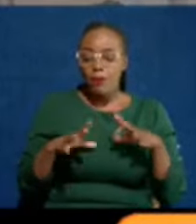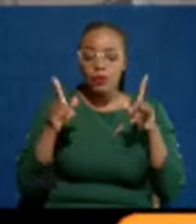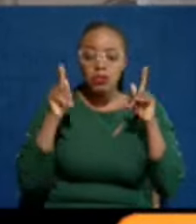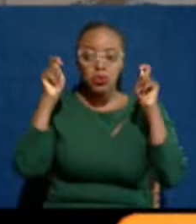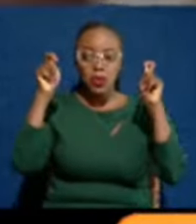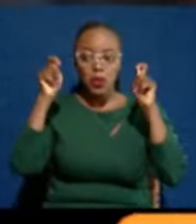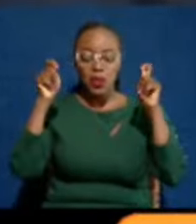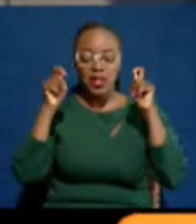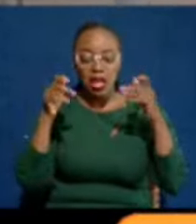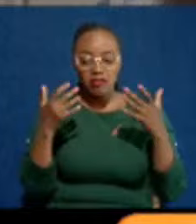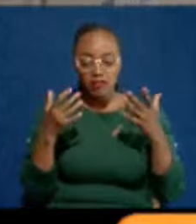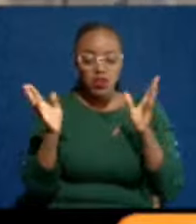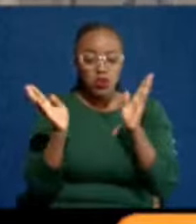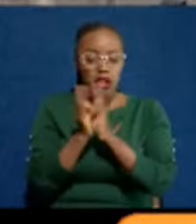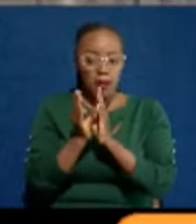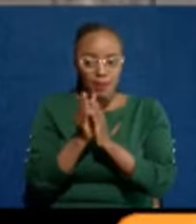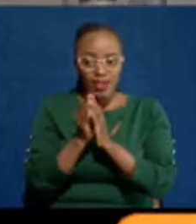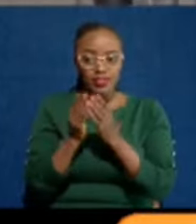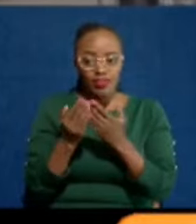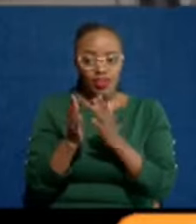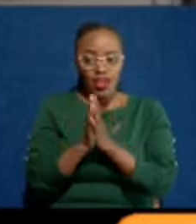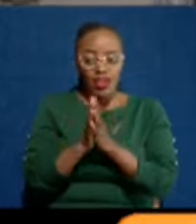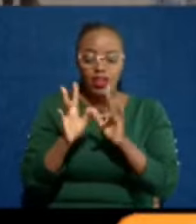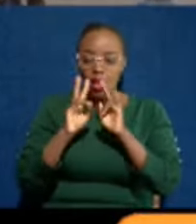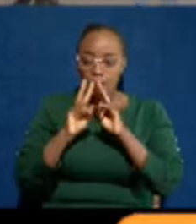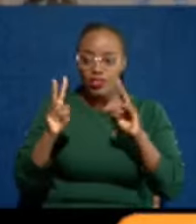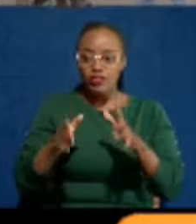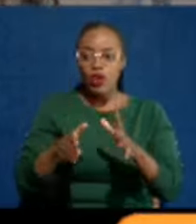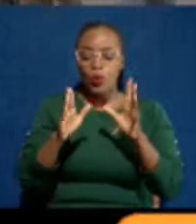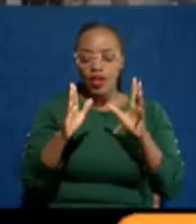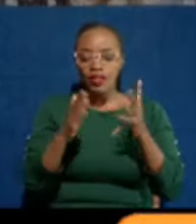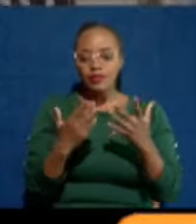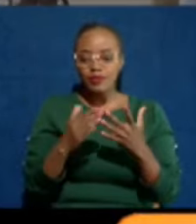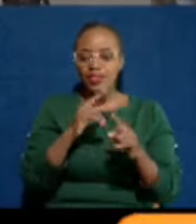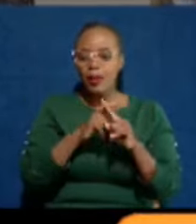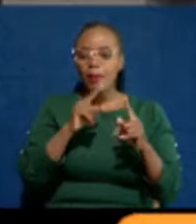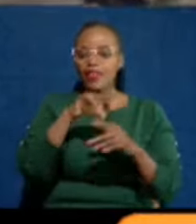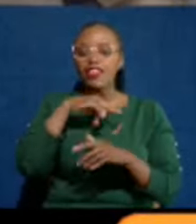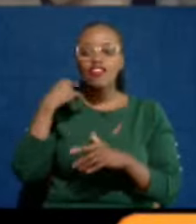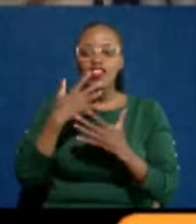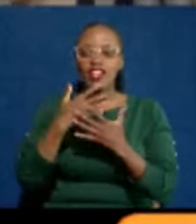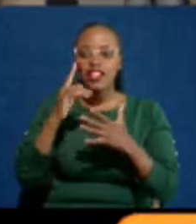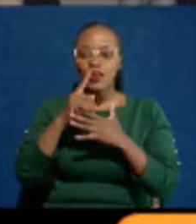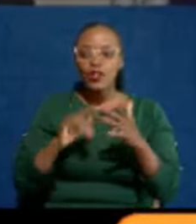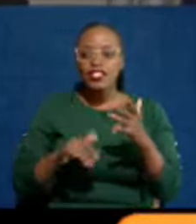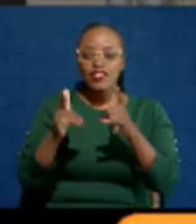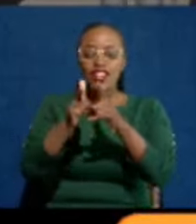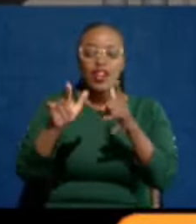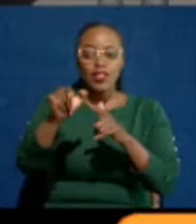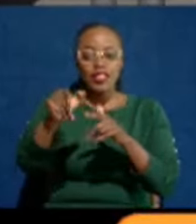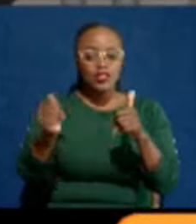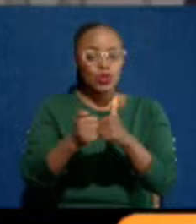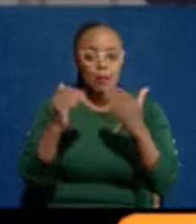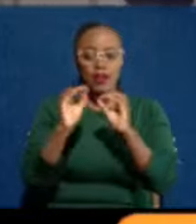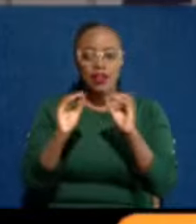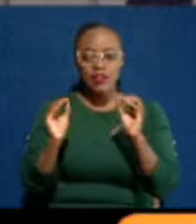picket, to assemble peaceably. You know, the irony is they didn't allow that to happen today.